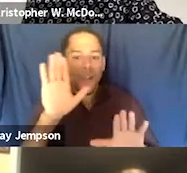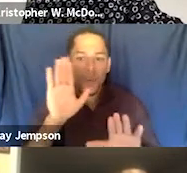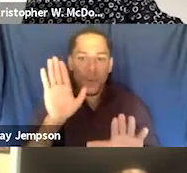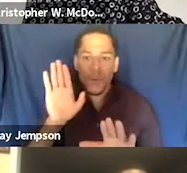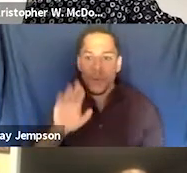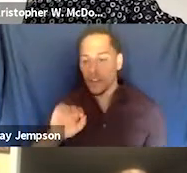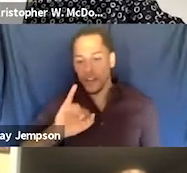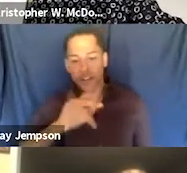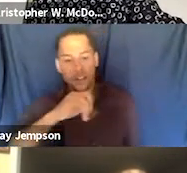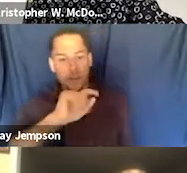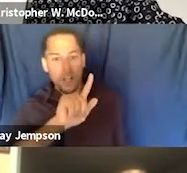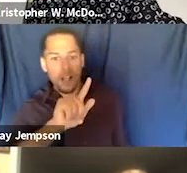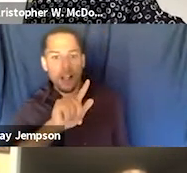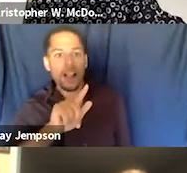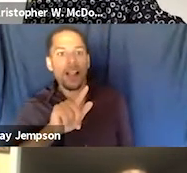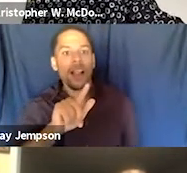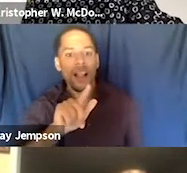We've been watching. Yes,